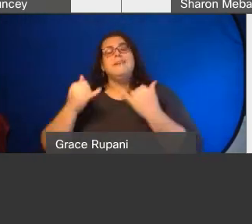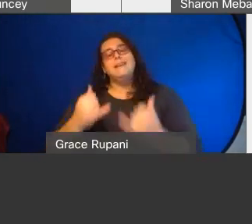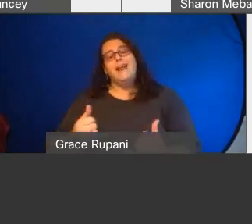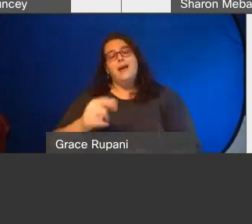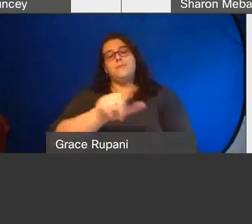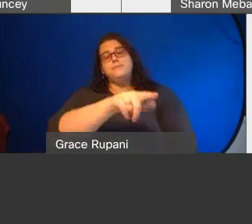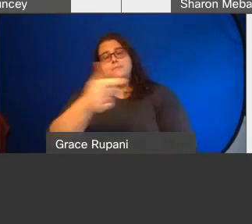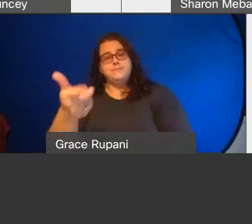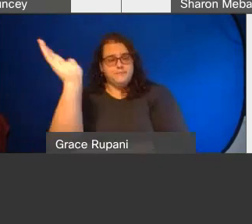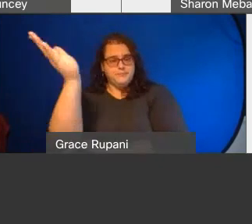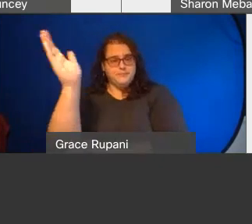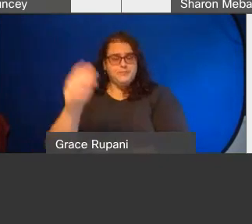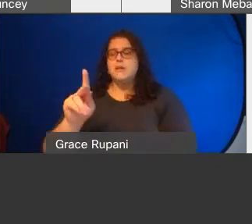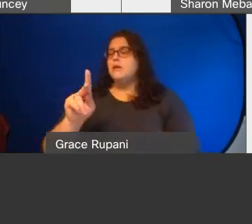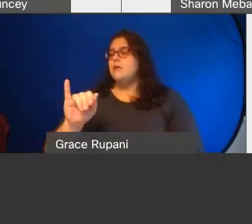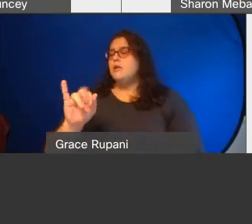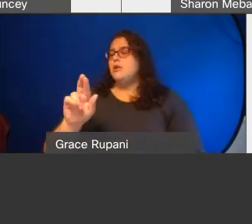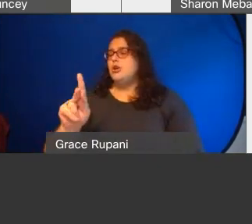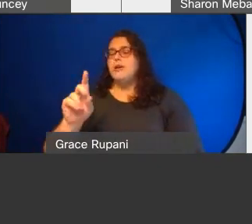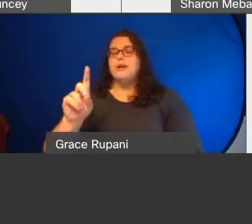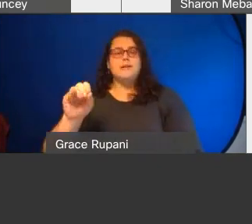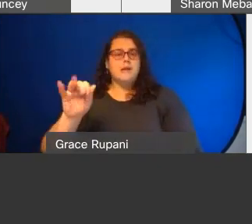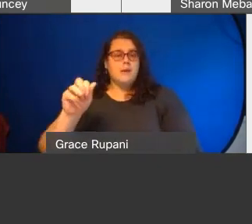provide you with an update.